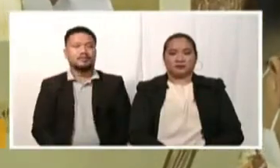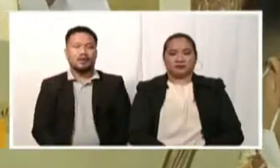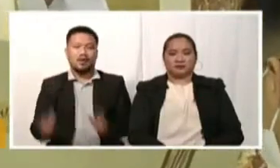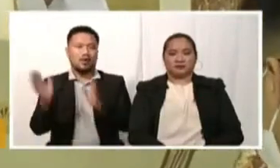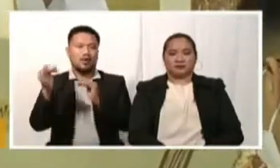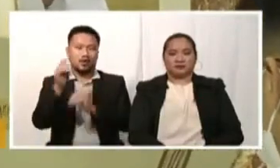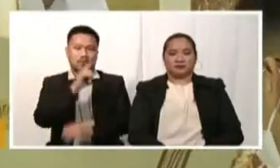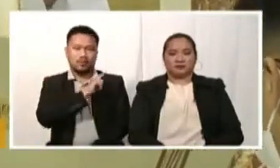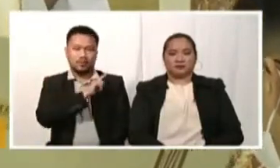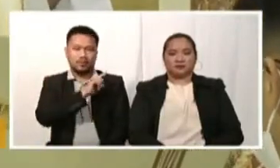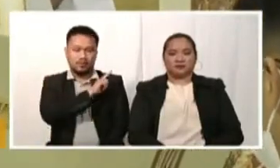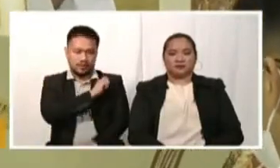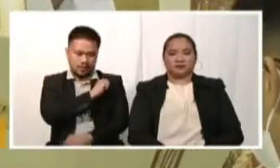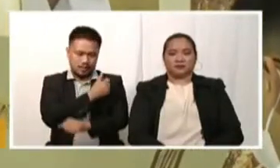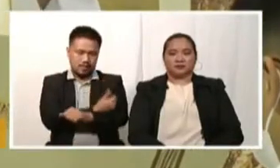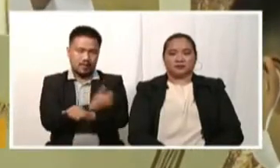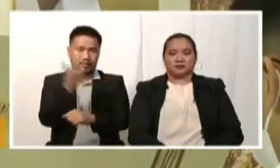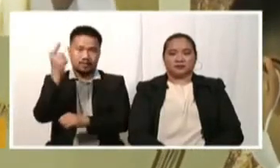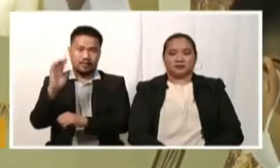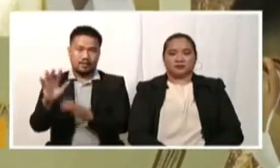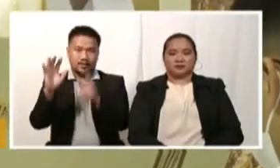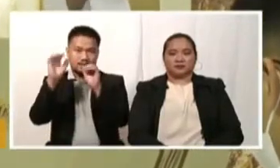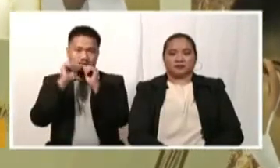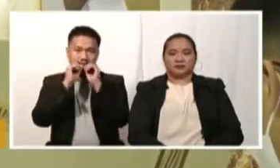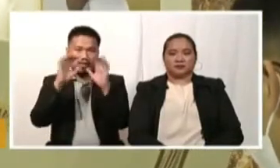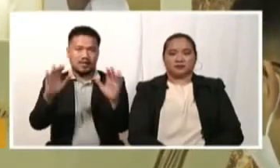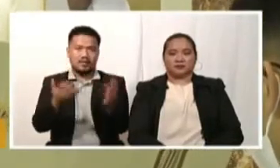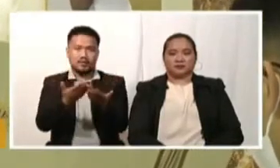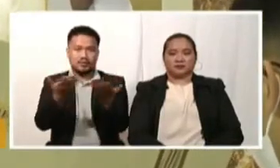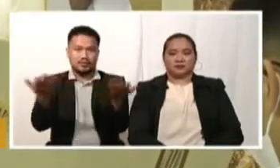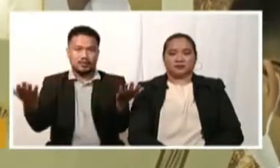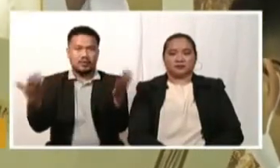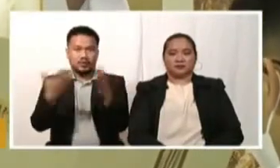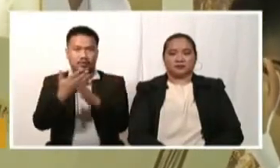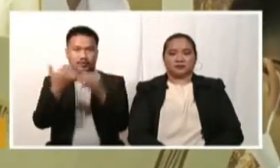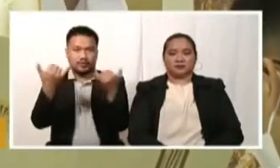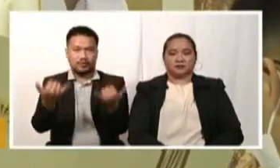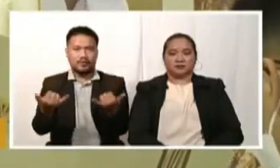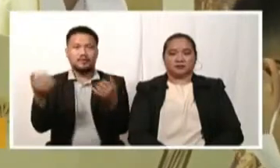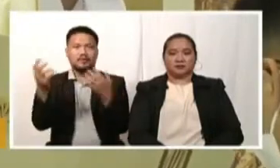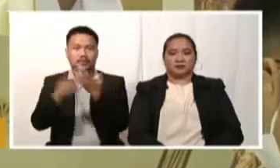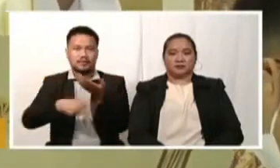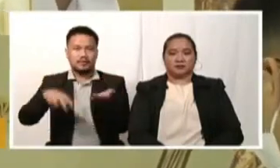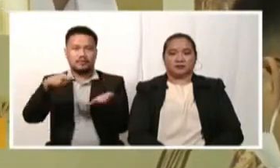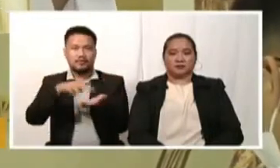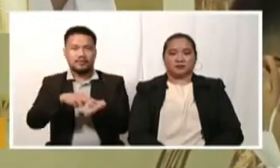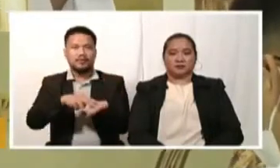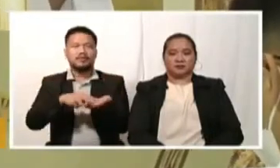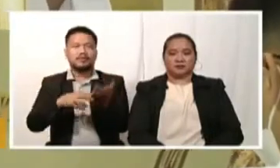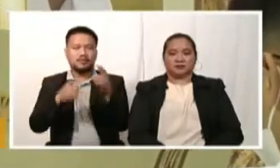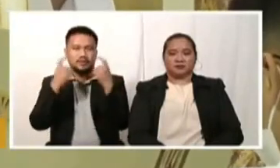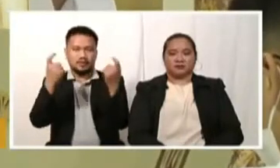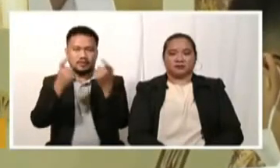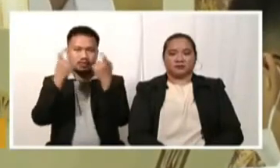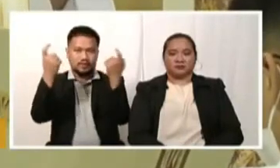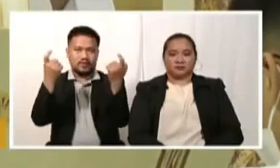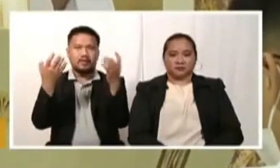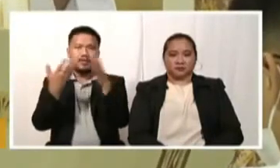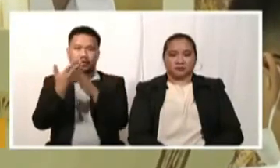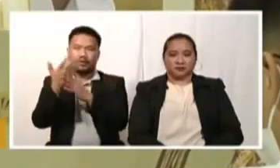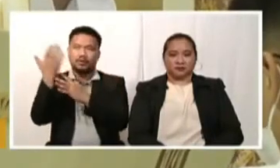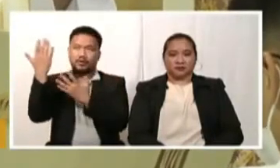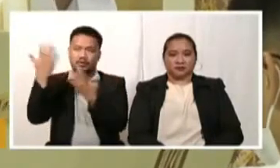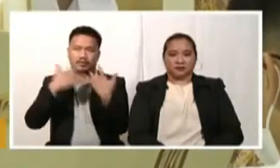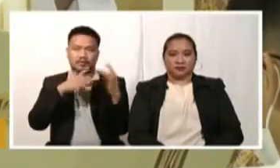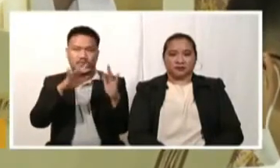God bless you through today's Easter solemnity, and in his compassion defend you from